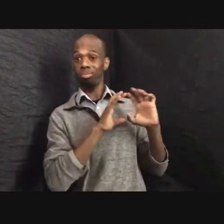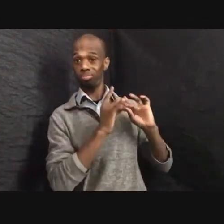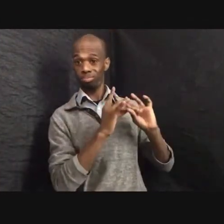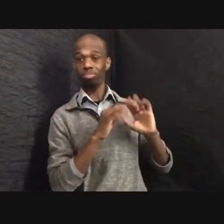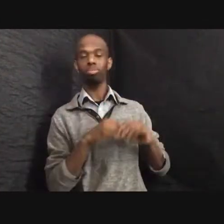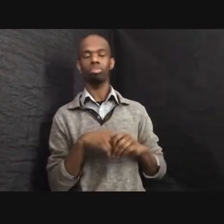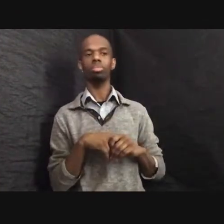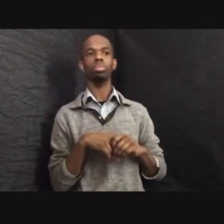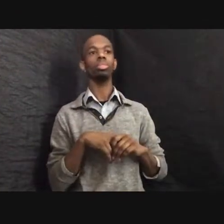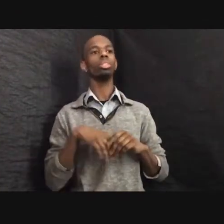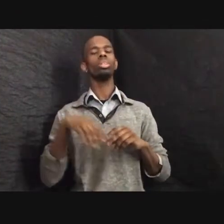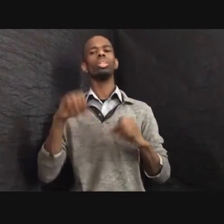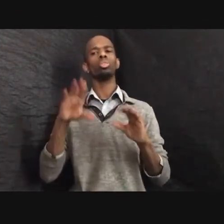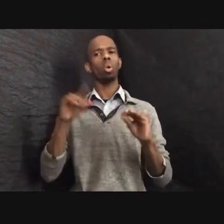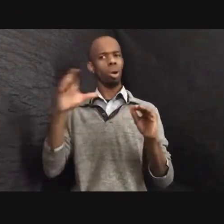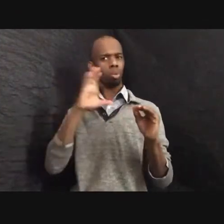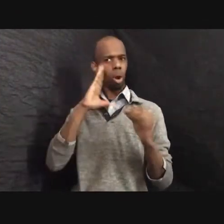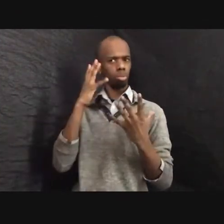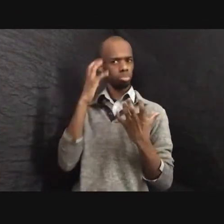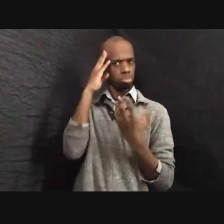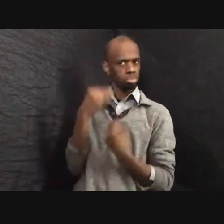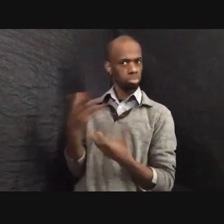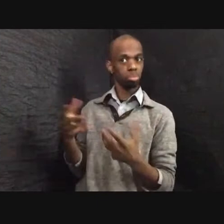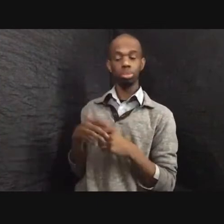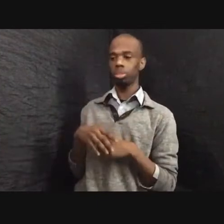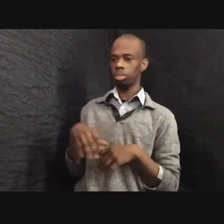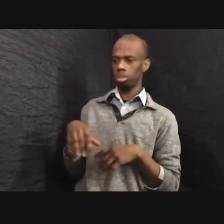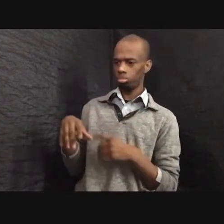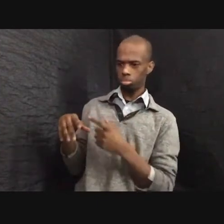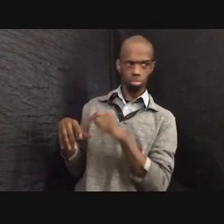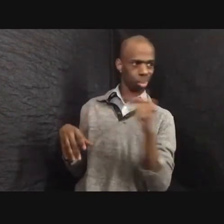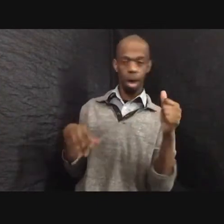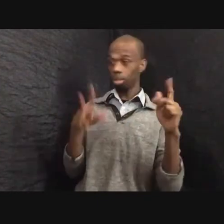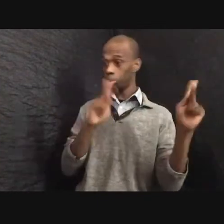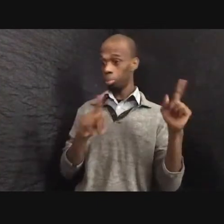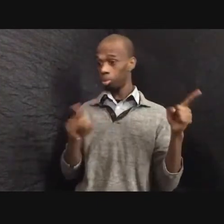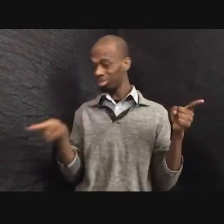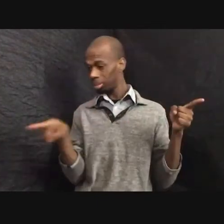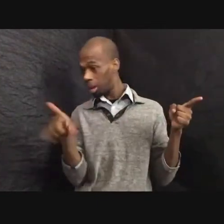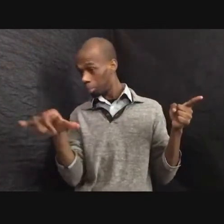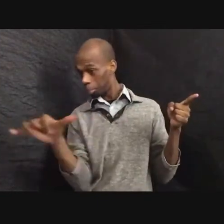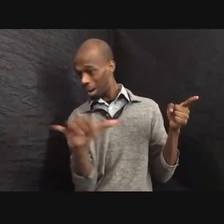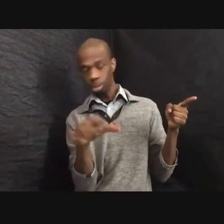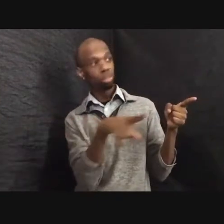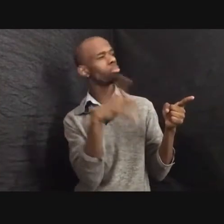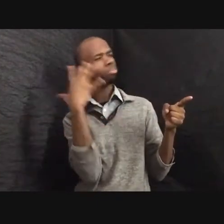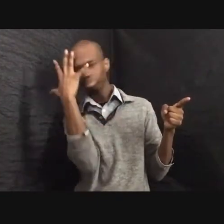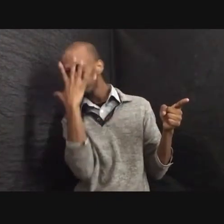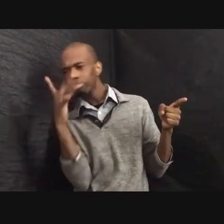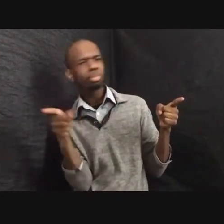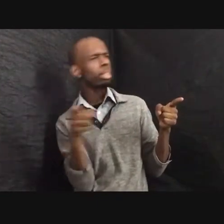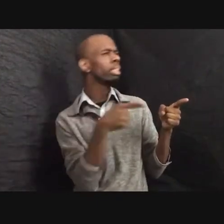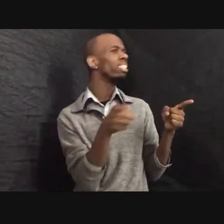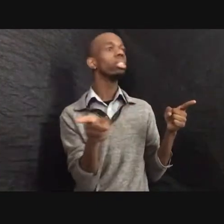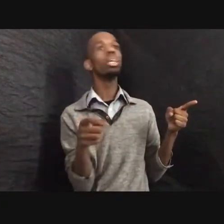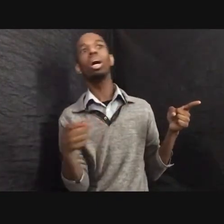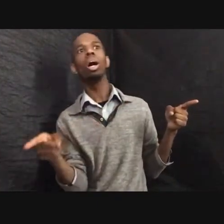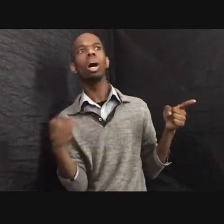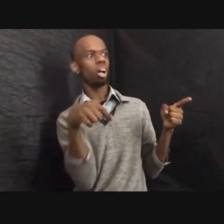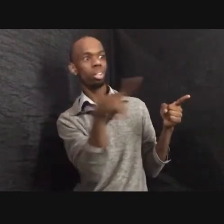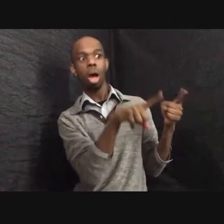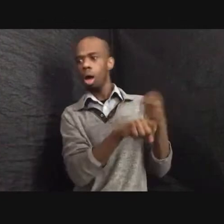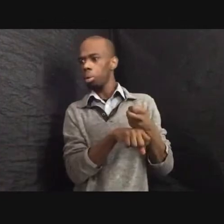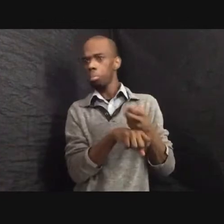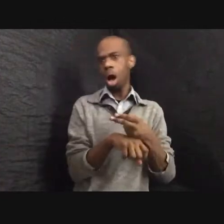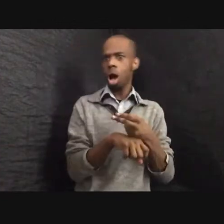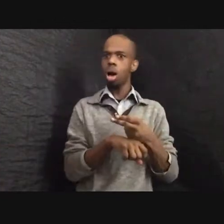And so therefore, never compare yourself to the people around you. Yes, you're going to see people that you think they do things better than you. They do more turns. They sing